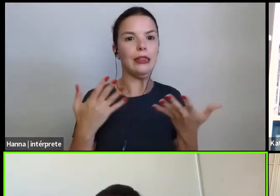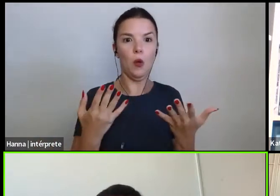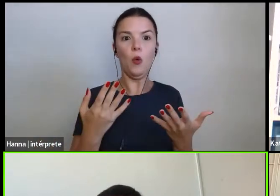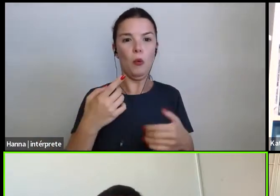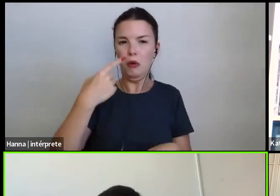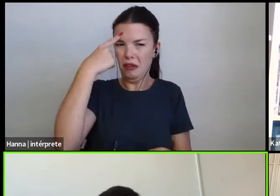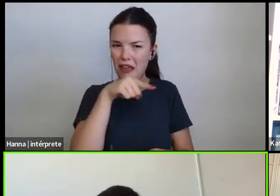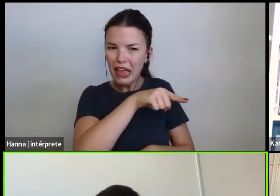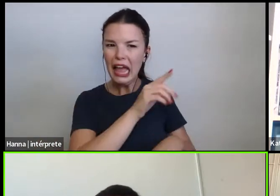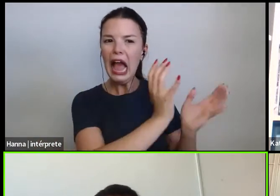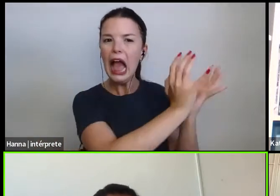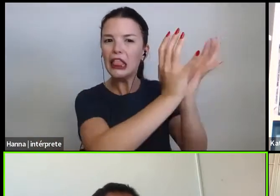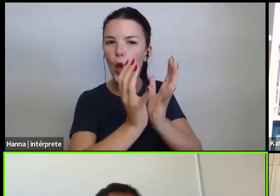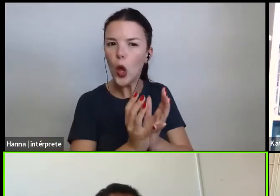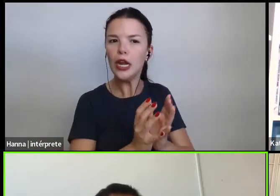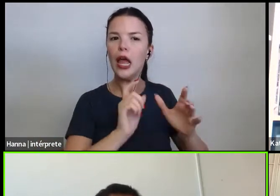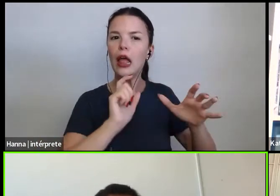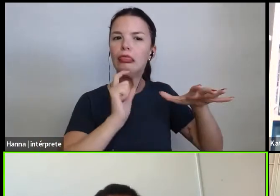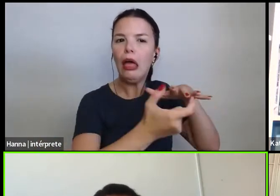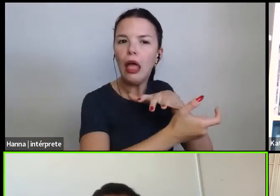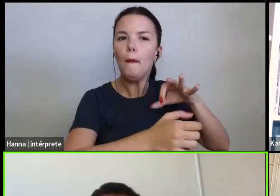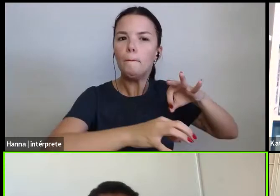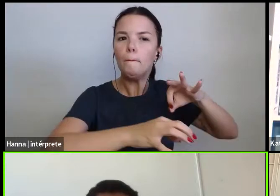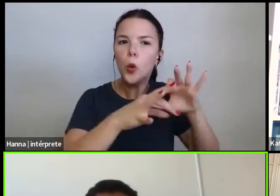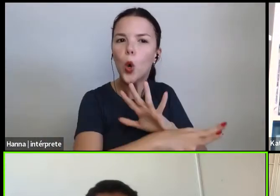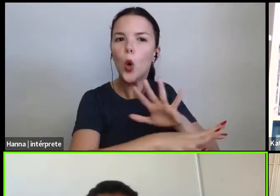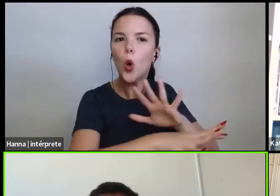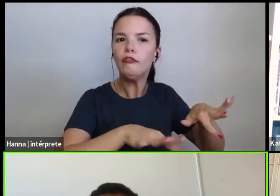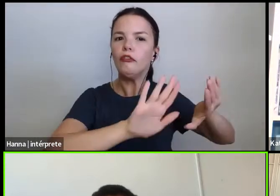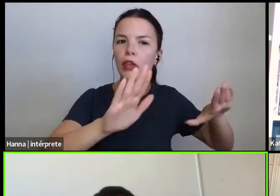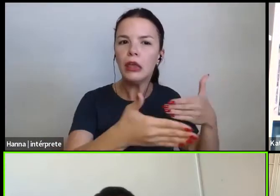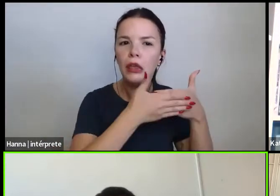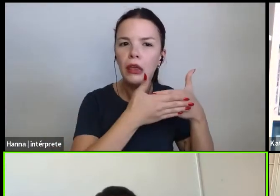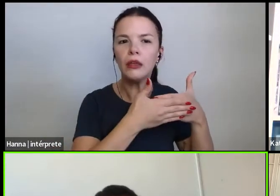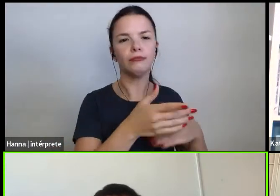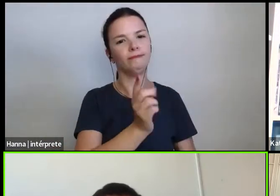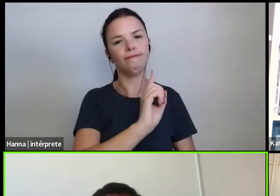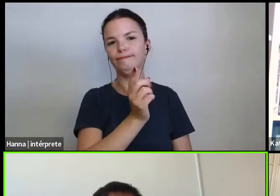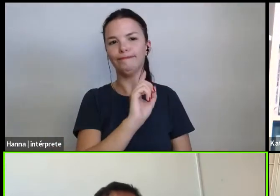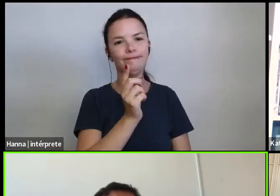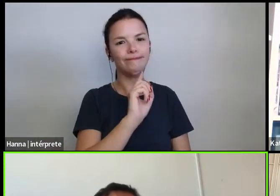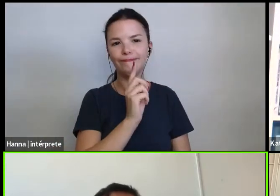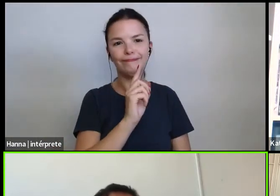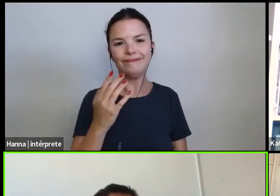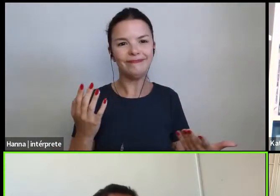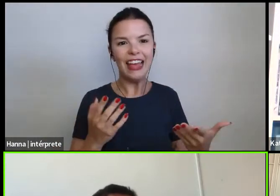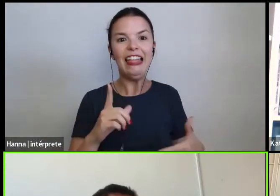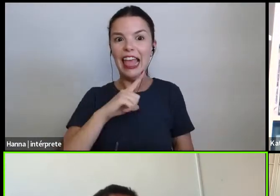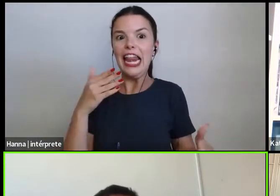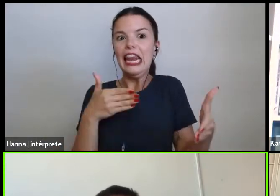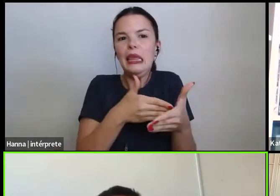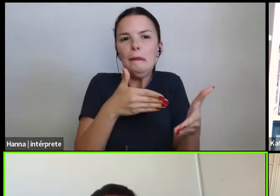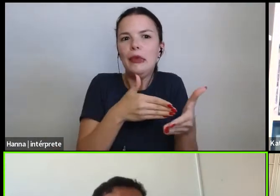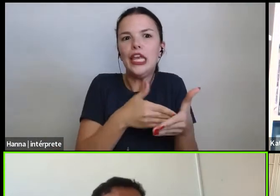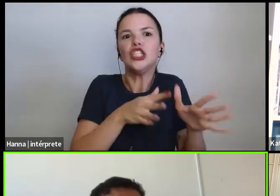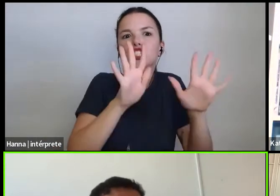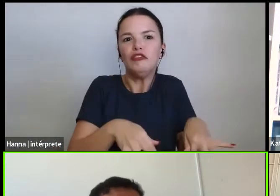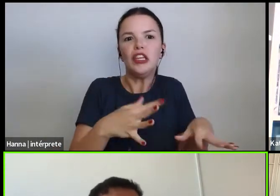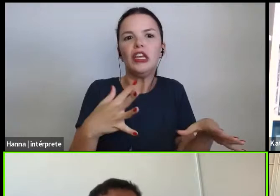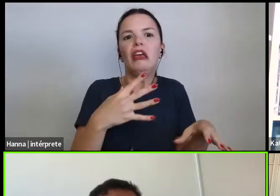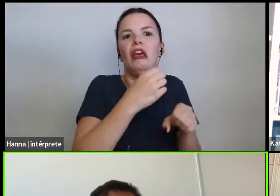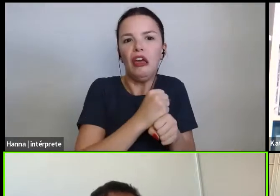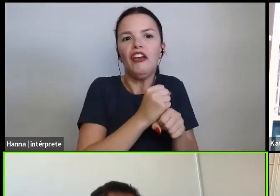a creation process that is not restricted, you know, to